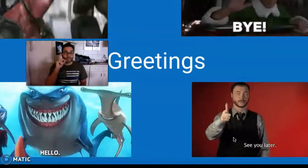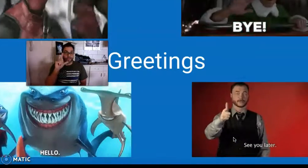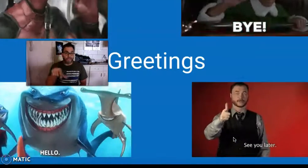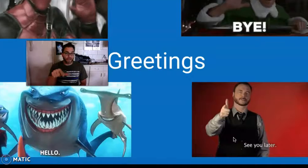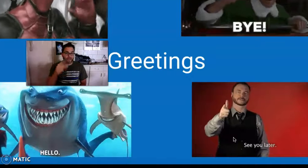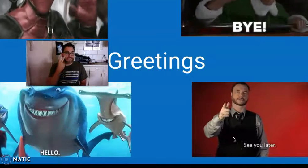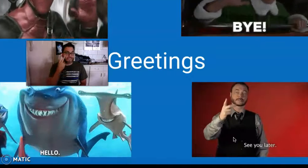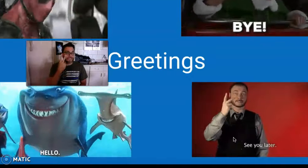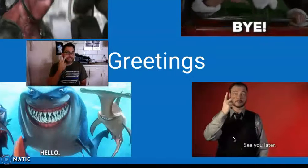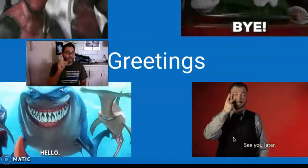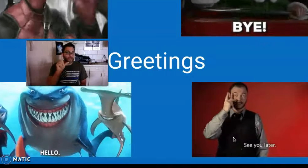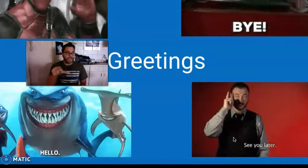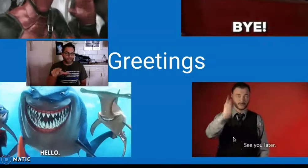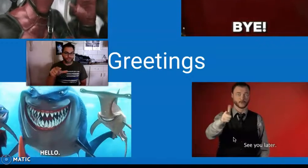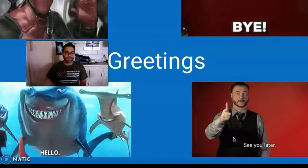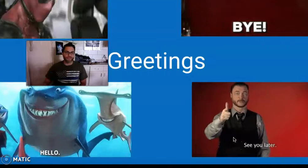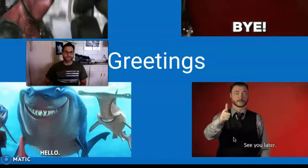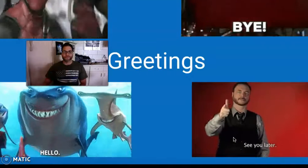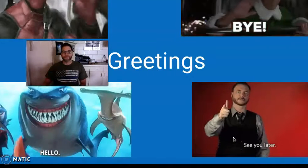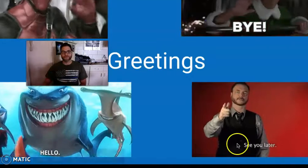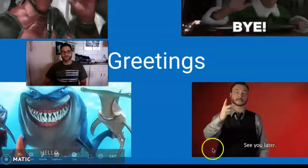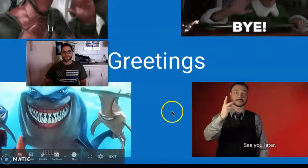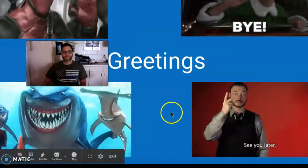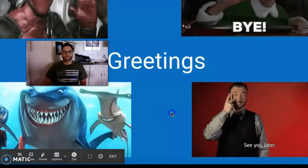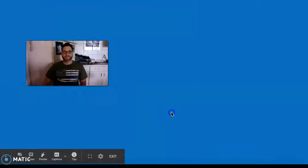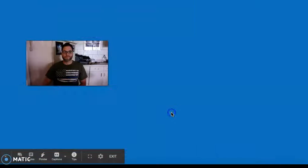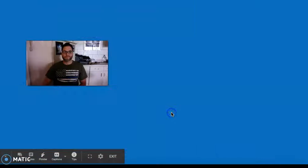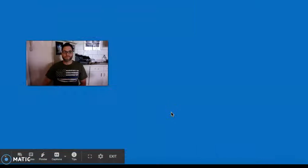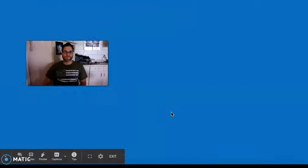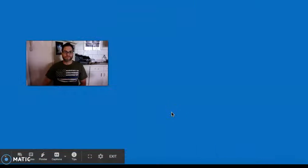See you later, see you later.